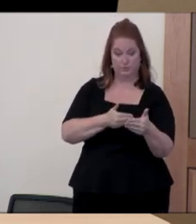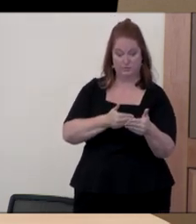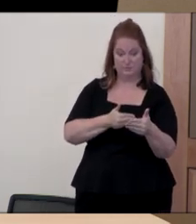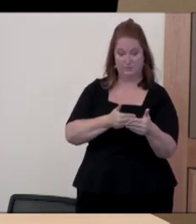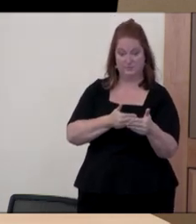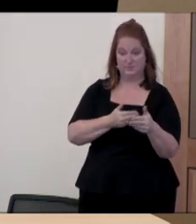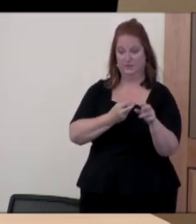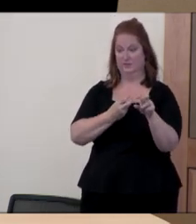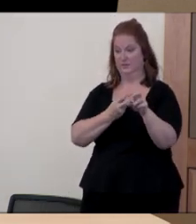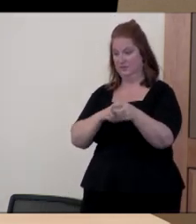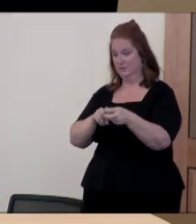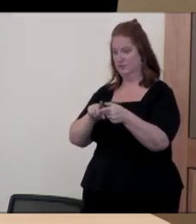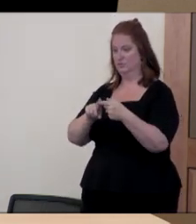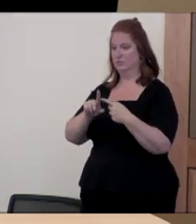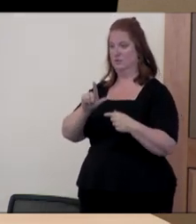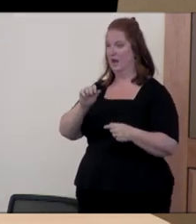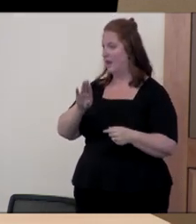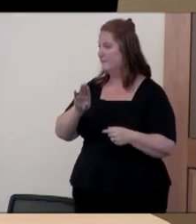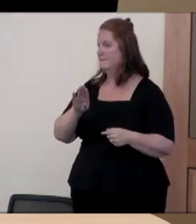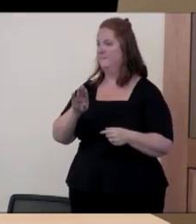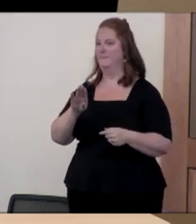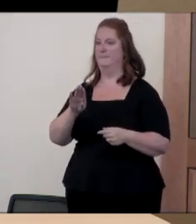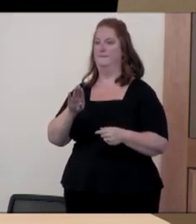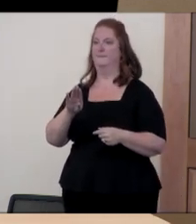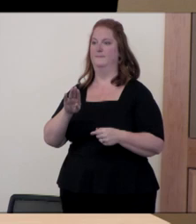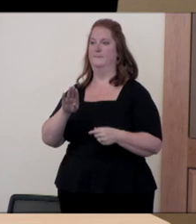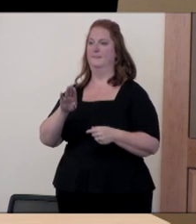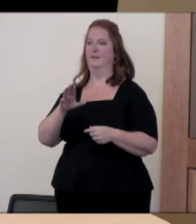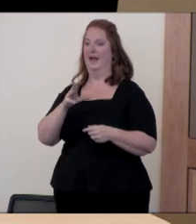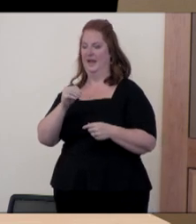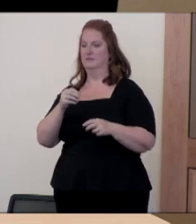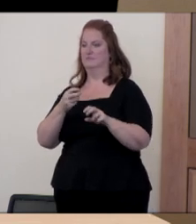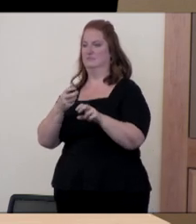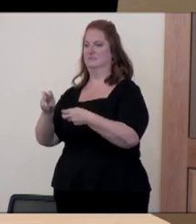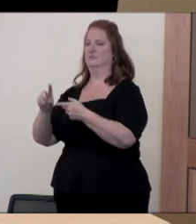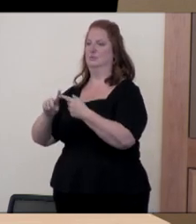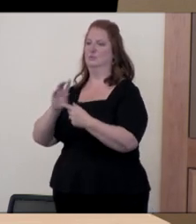the studio, or the laboratory, most certainly to the boardroom,